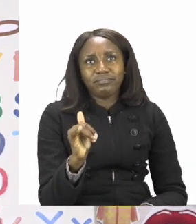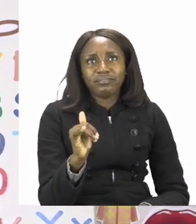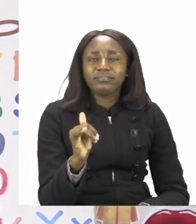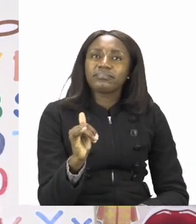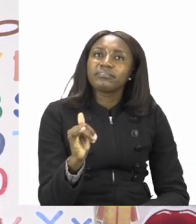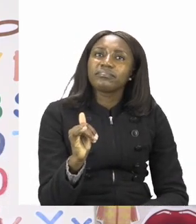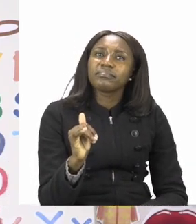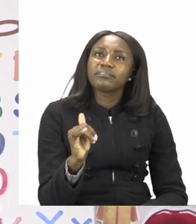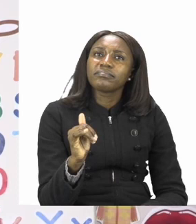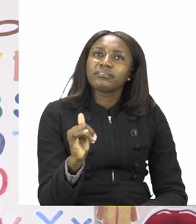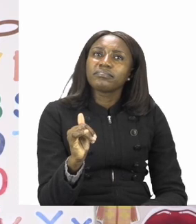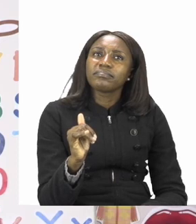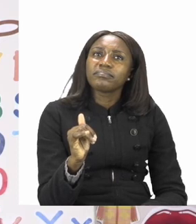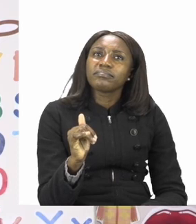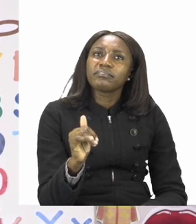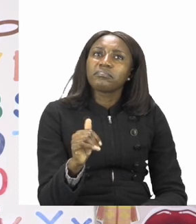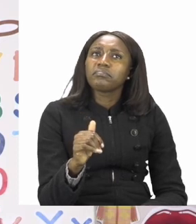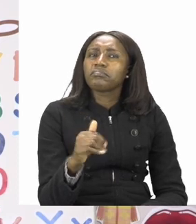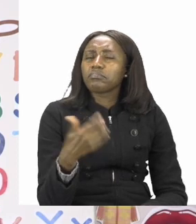we say